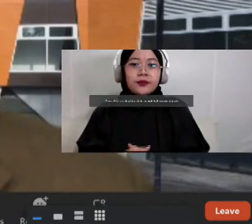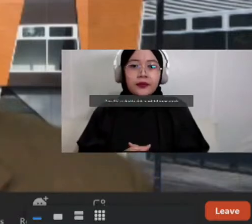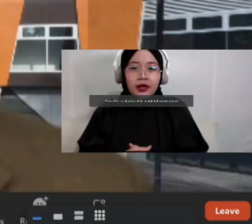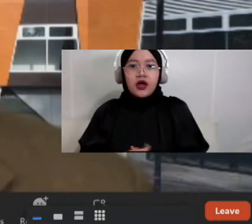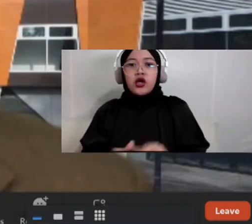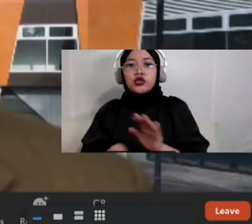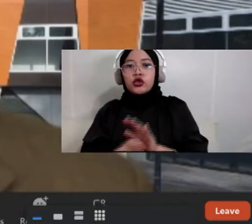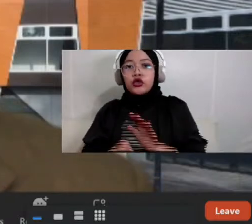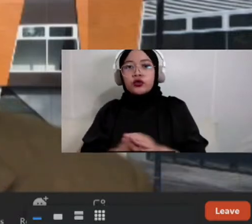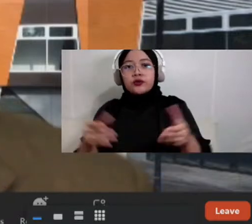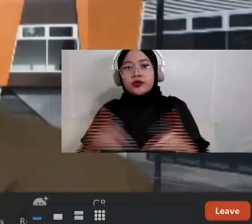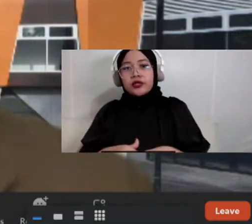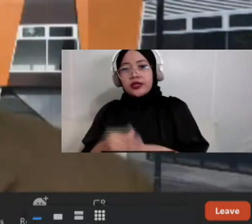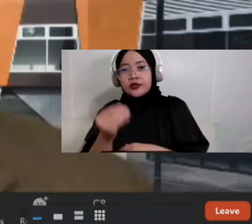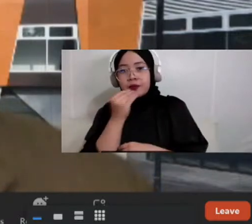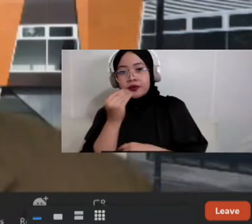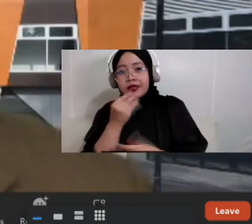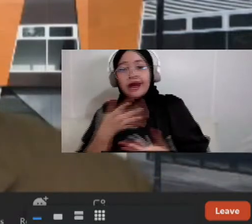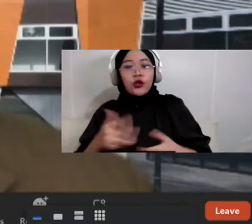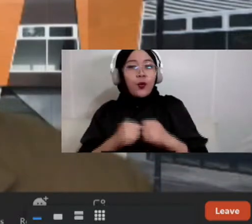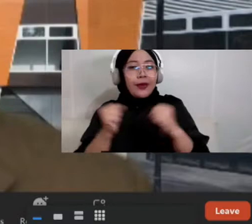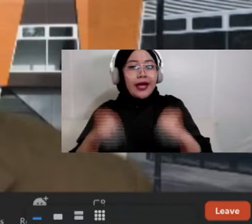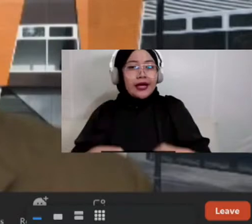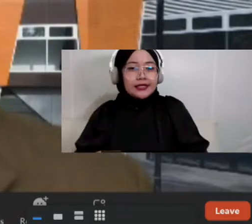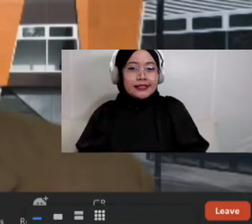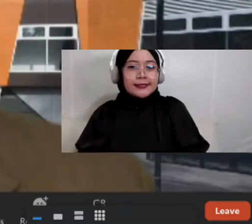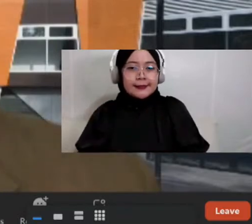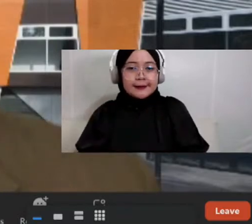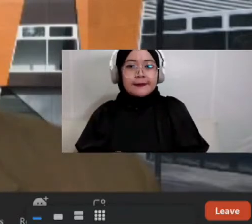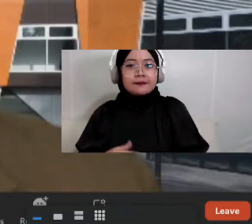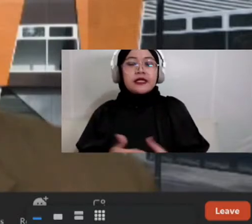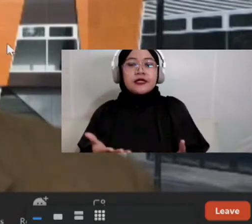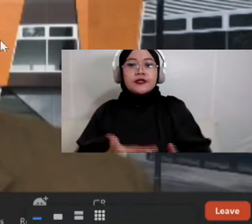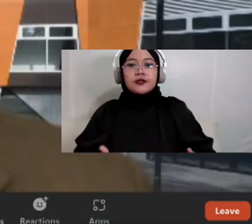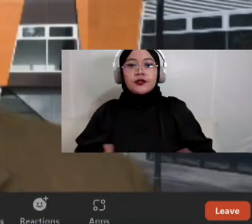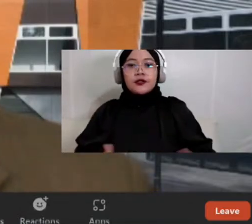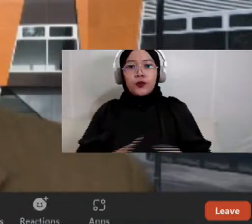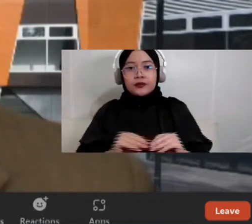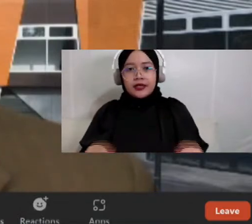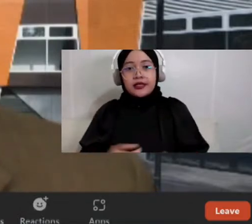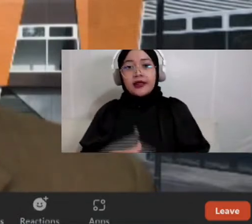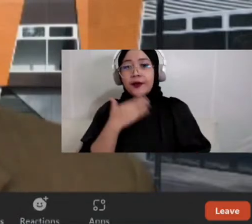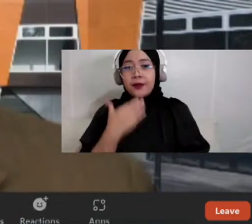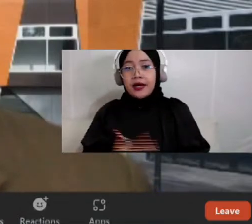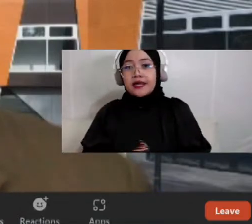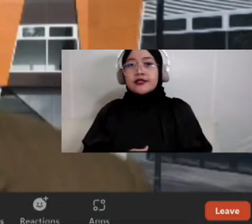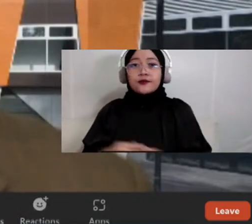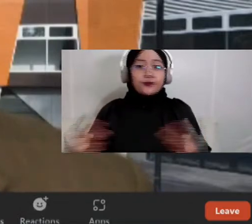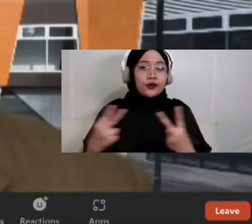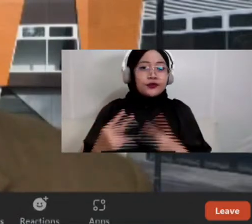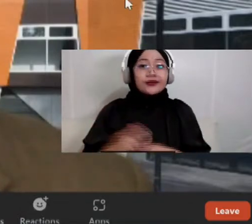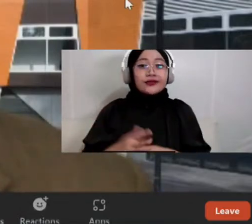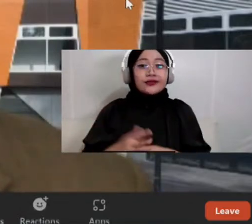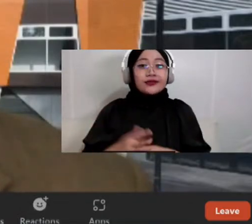prices, where similar mechanisms are at work. Thank you very much for your attention, and look forward to the discussion.